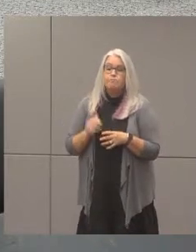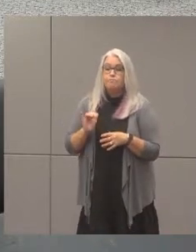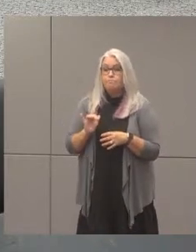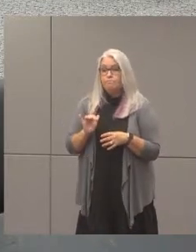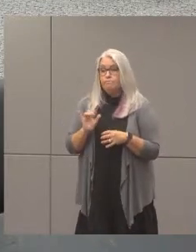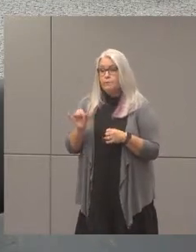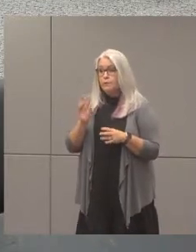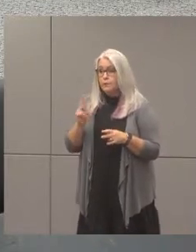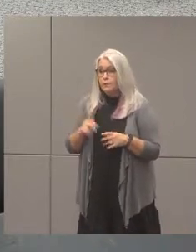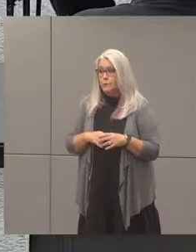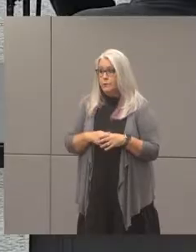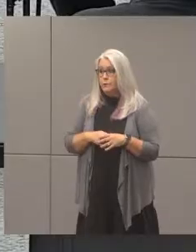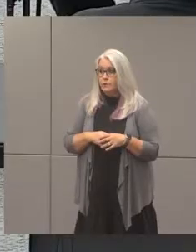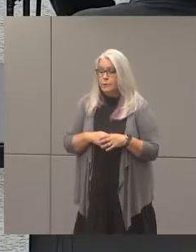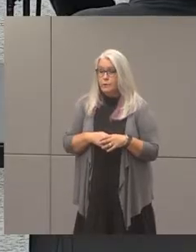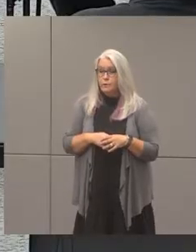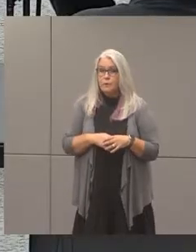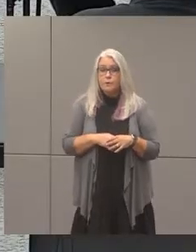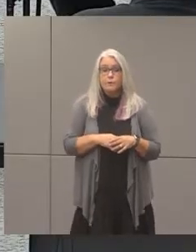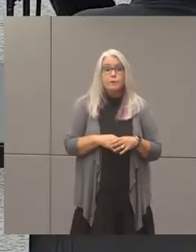Okay. Mr. Chair.